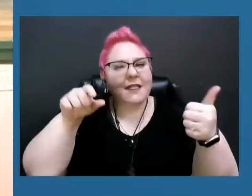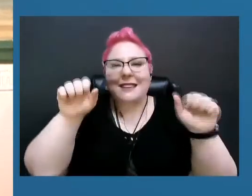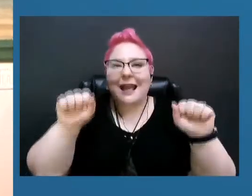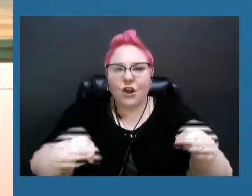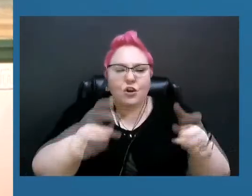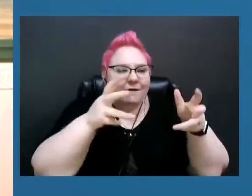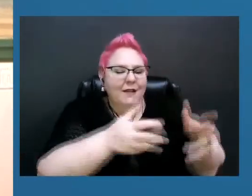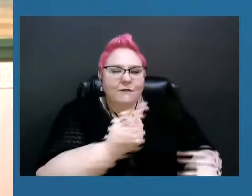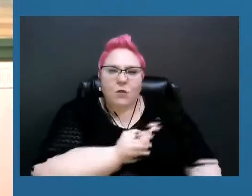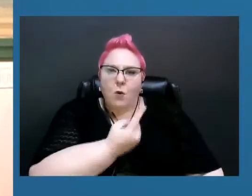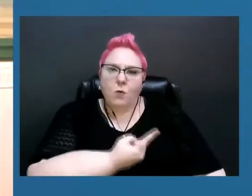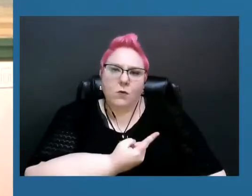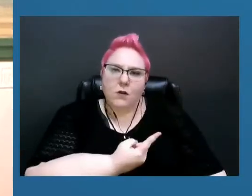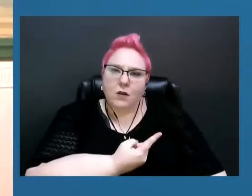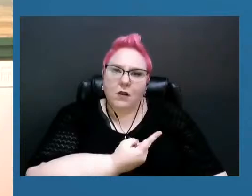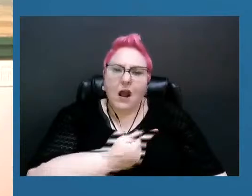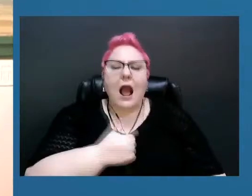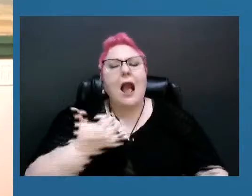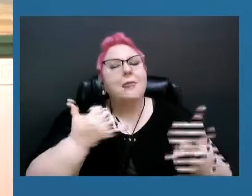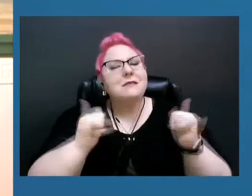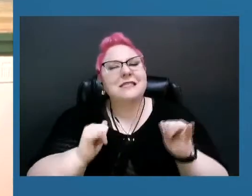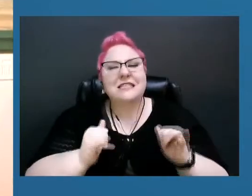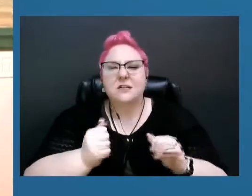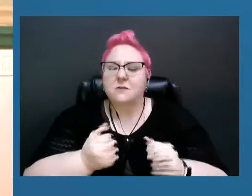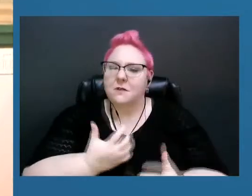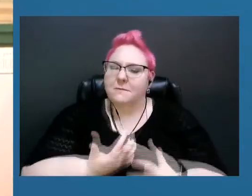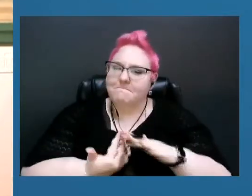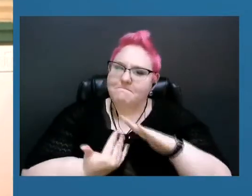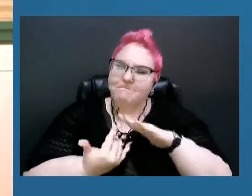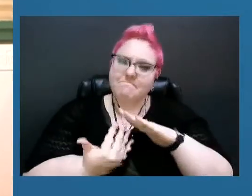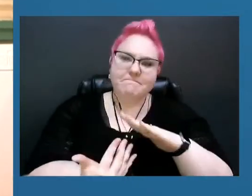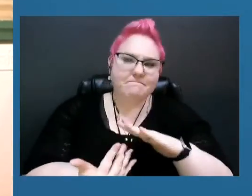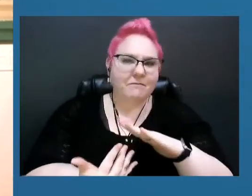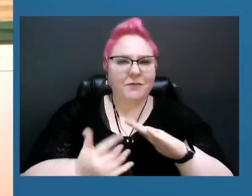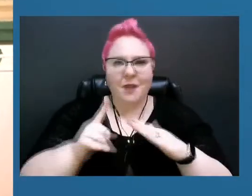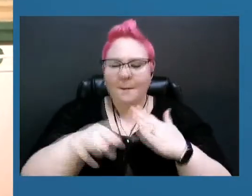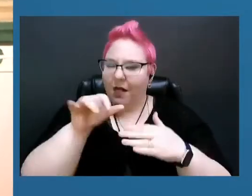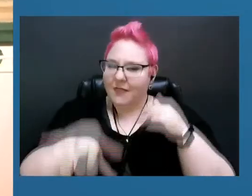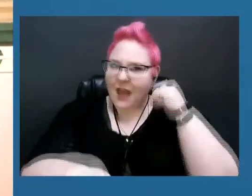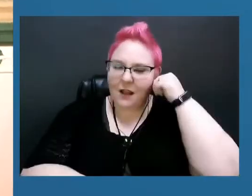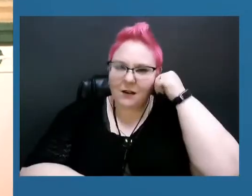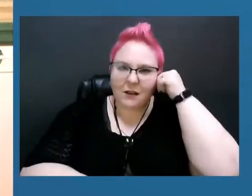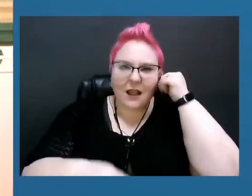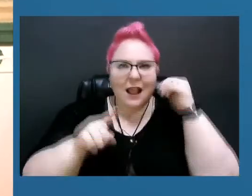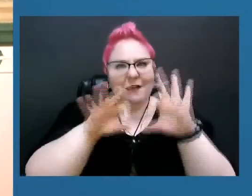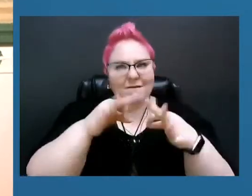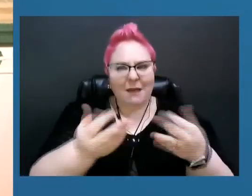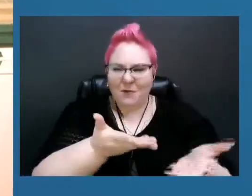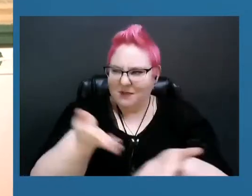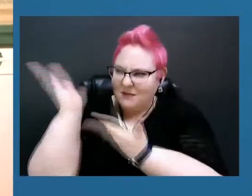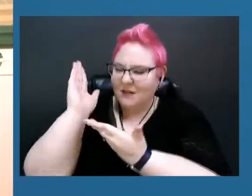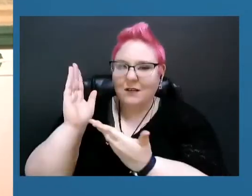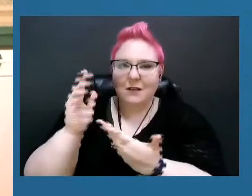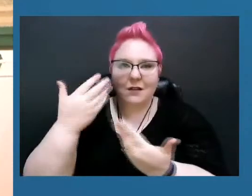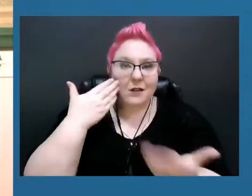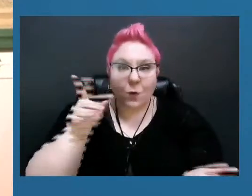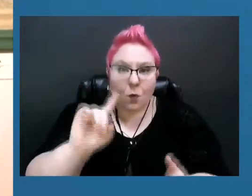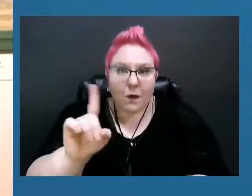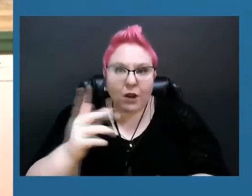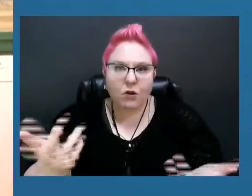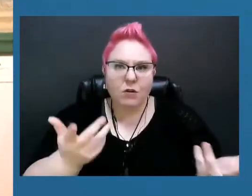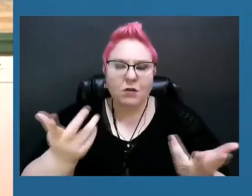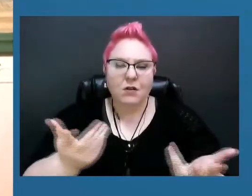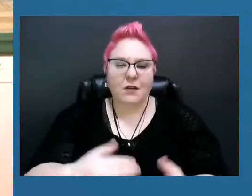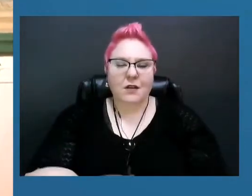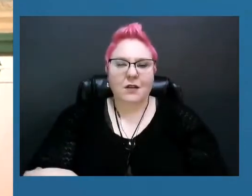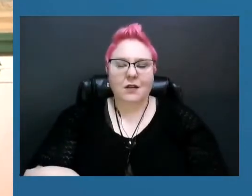alone. I'm still so spitting angry when I think about this. And they were taken away. No one knew where they were. But I'll tell you